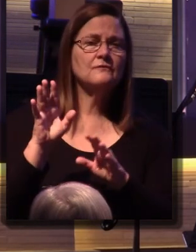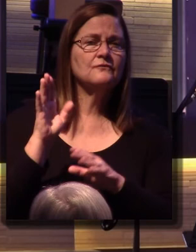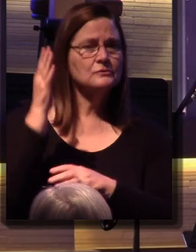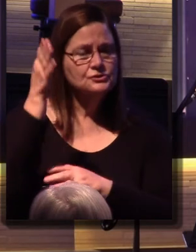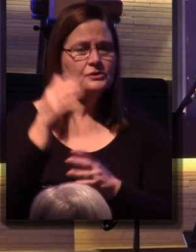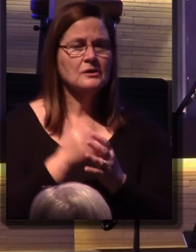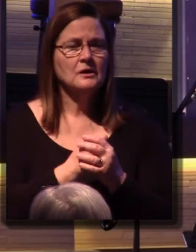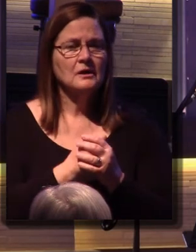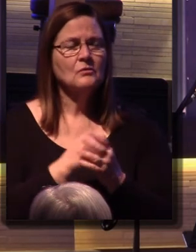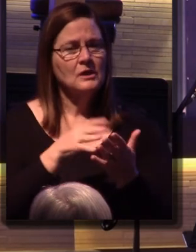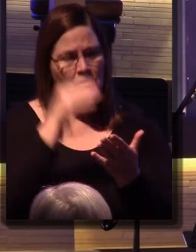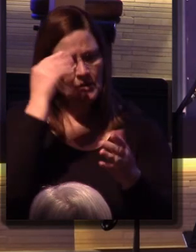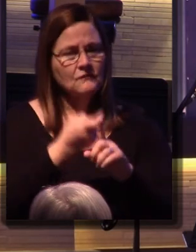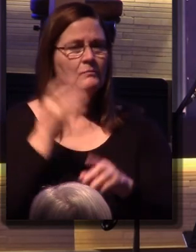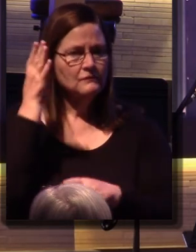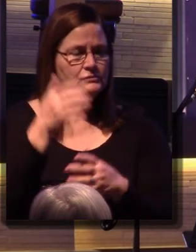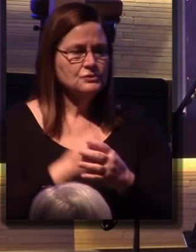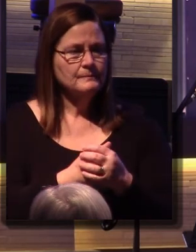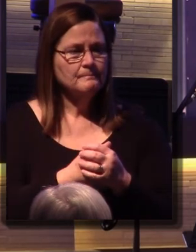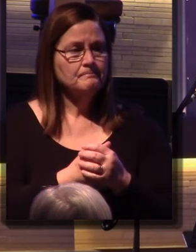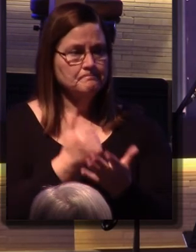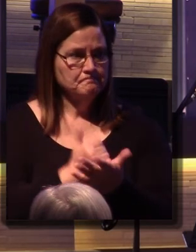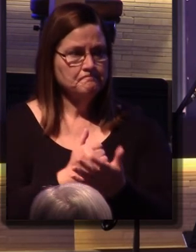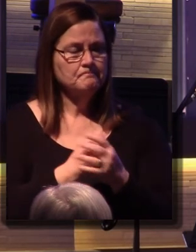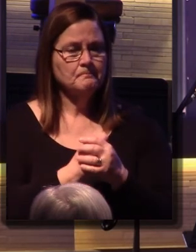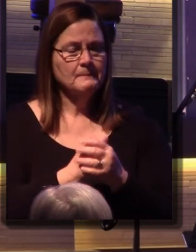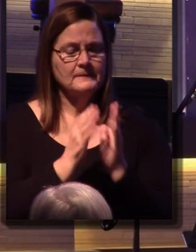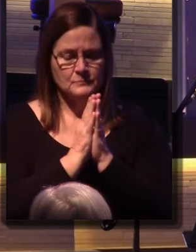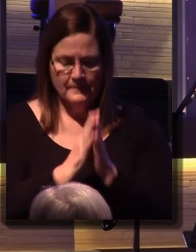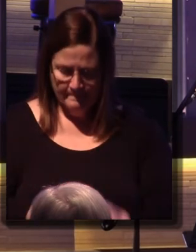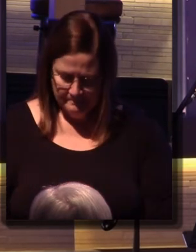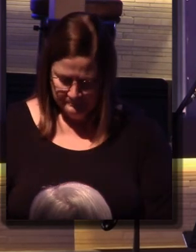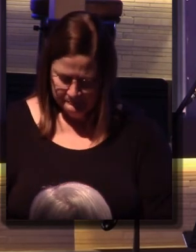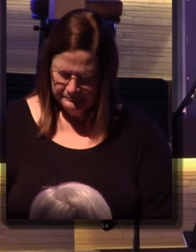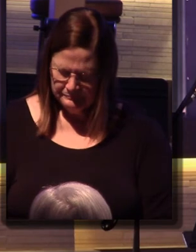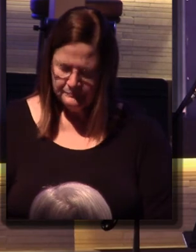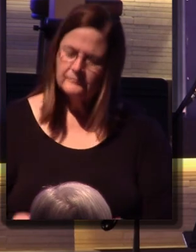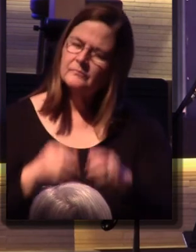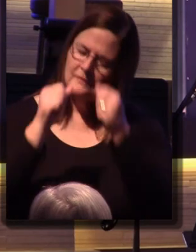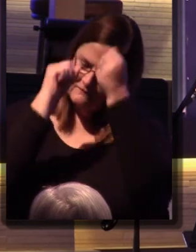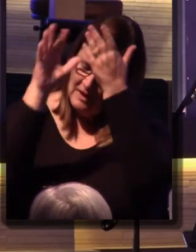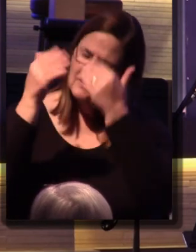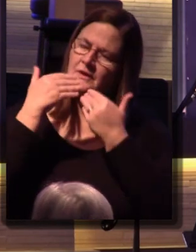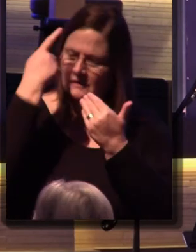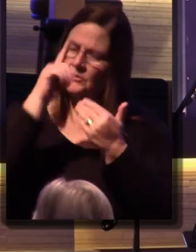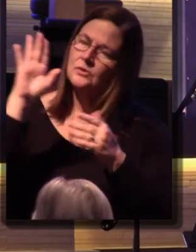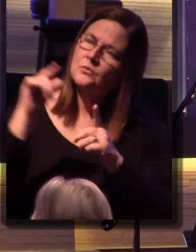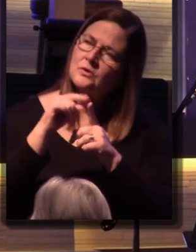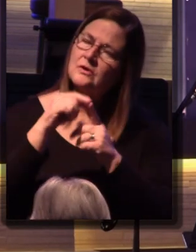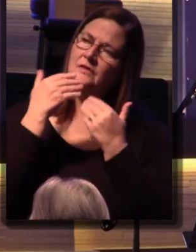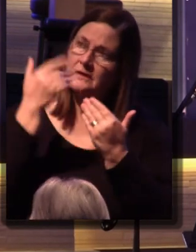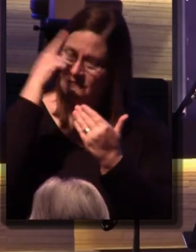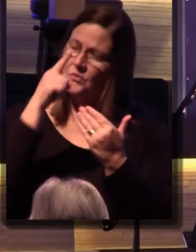future and we learn from the future. Amen? Let's pray. Father, we thank you for